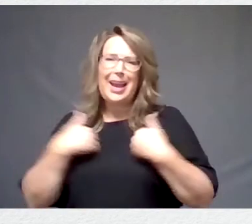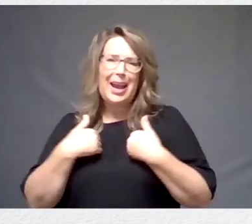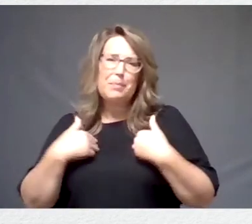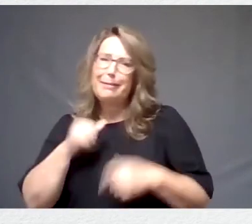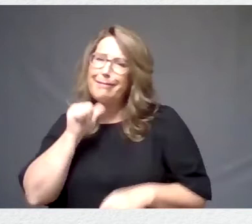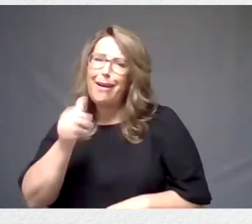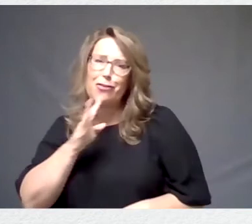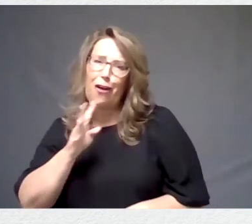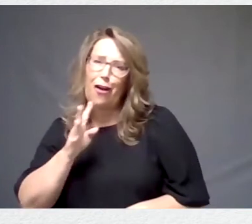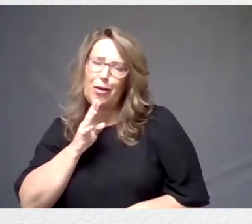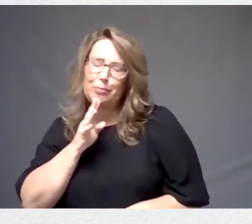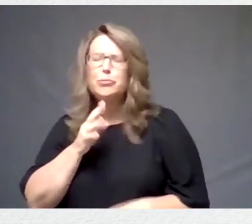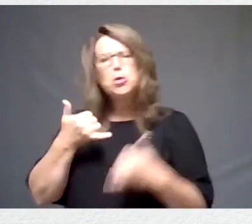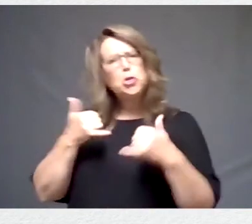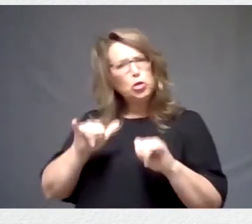reason not to be nice to them.